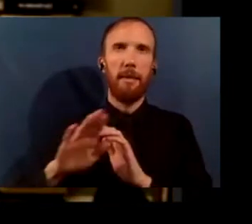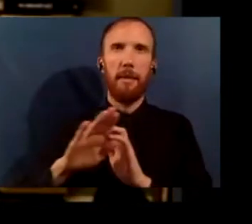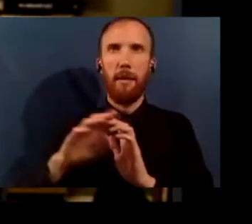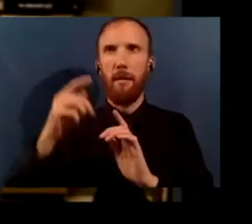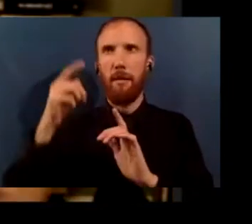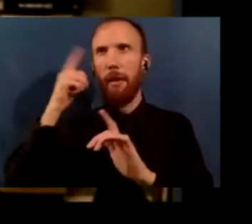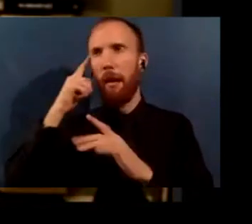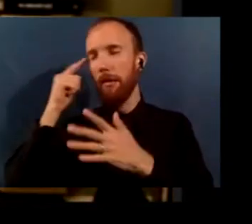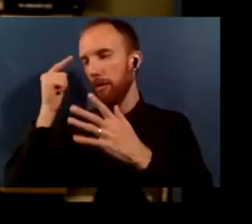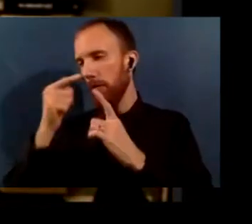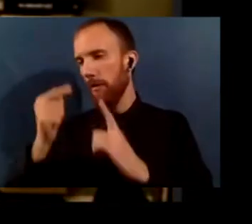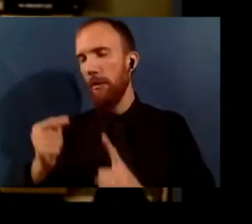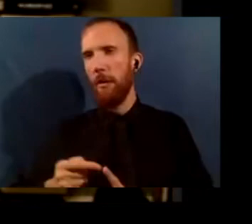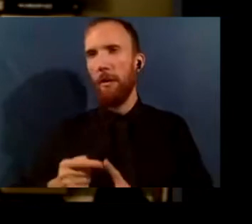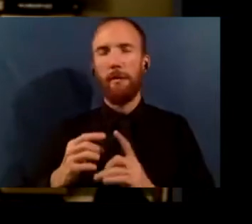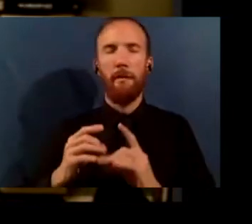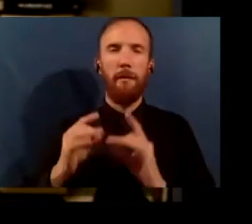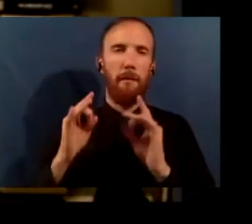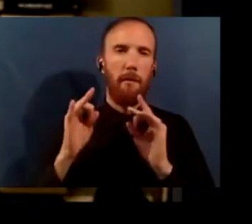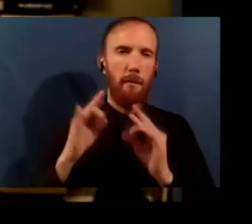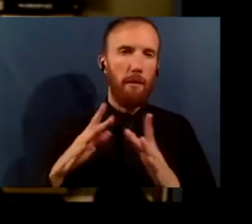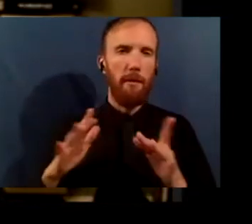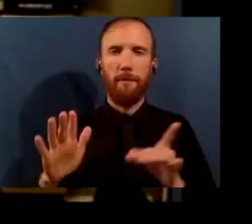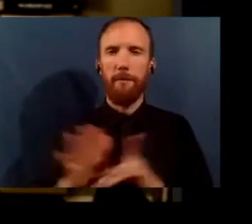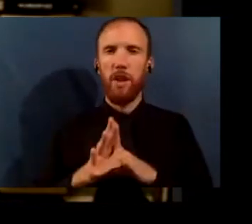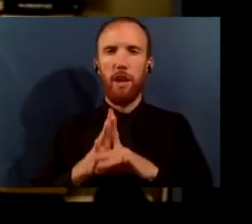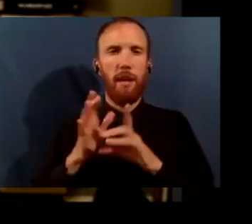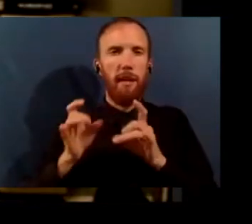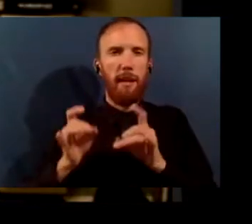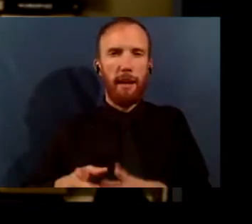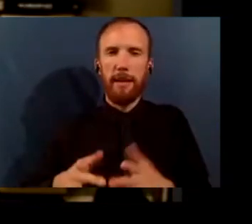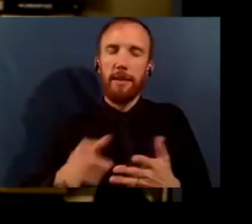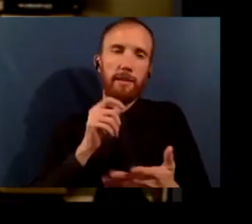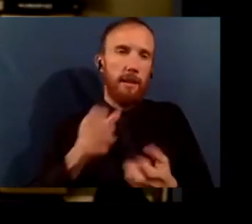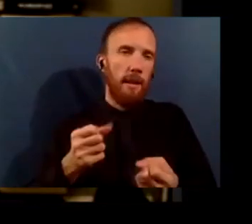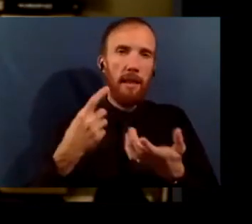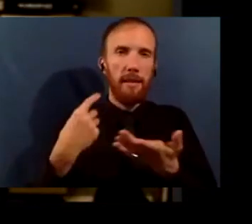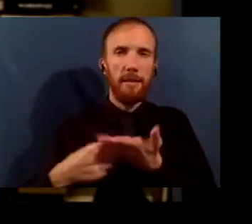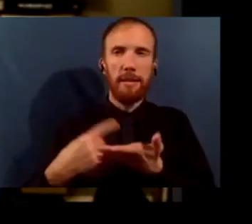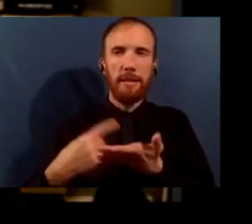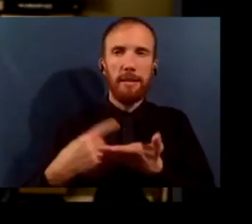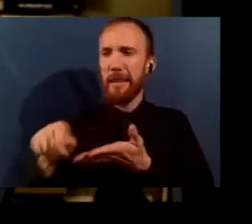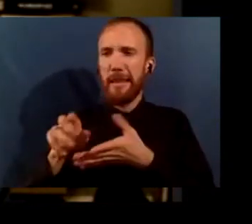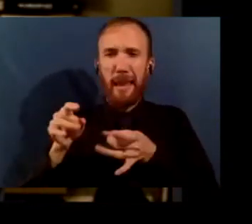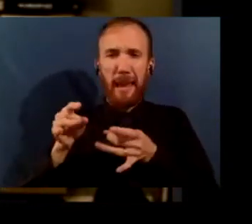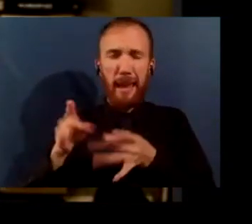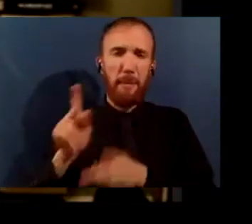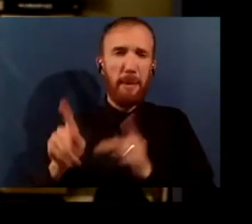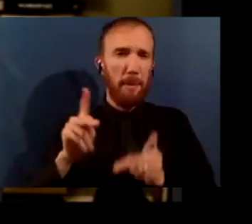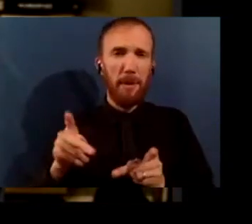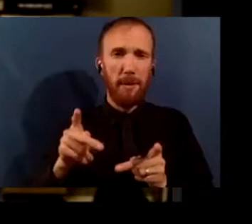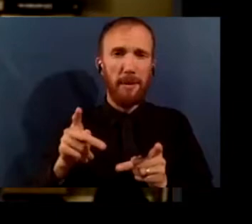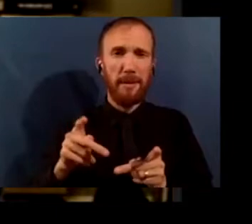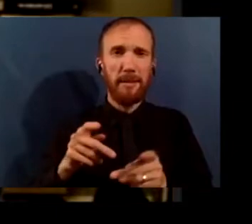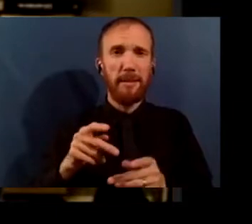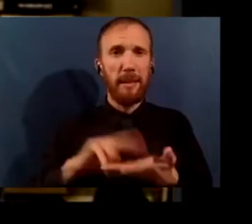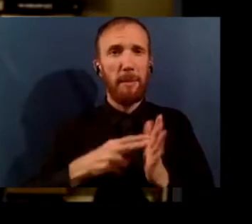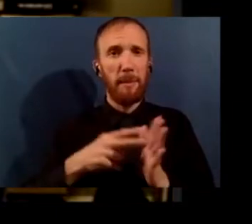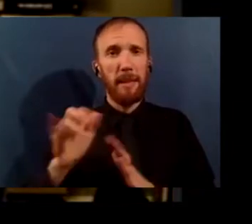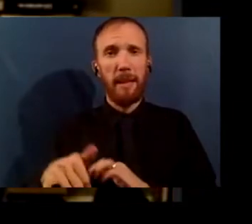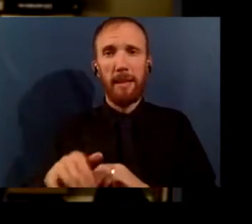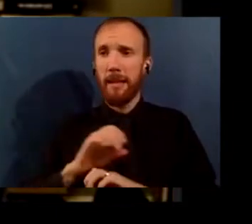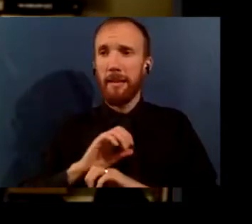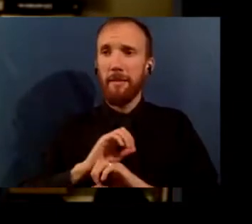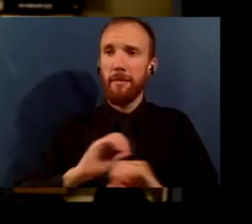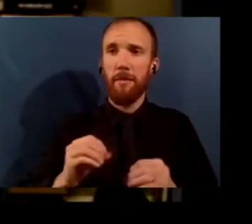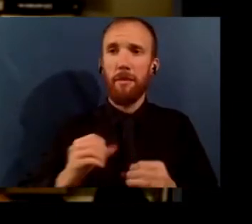agenda. There's just not much to discuss. They hate people. I mean, I mean it. They have no compassion for